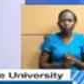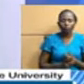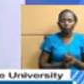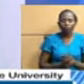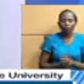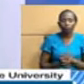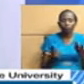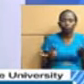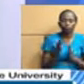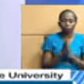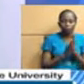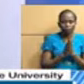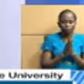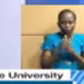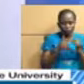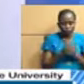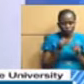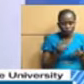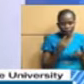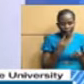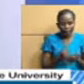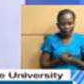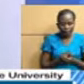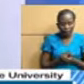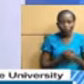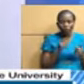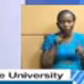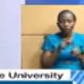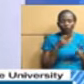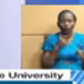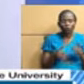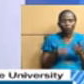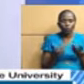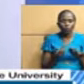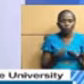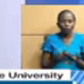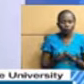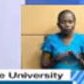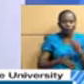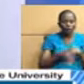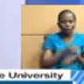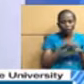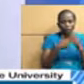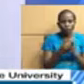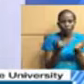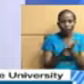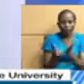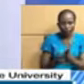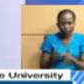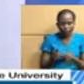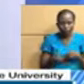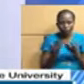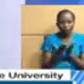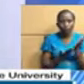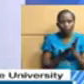the aspiration of covering every person, if you're Ugandan, every Ugandan, giving you more and more services that at least are required